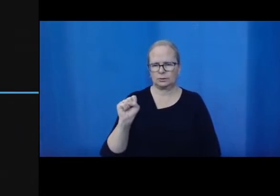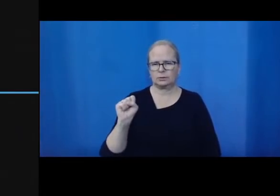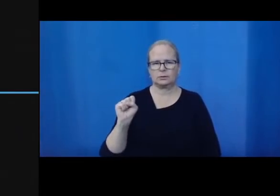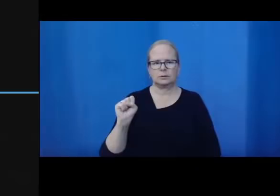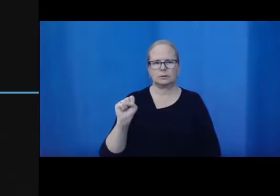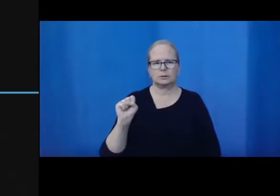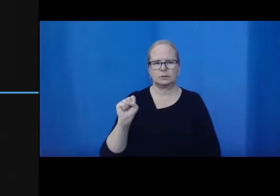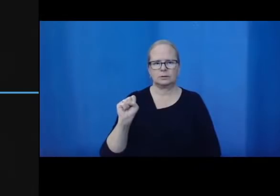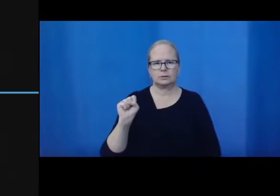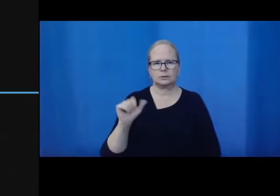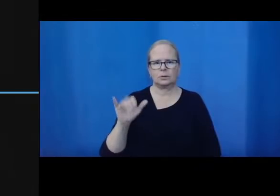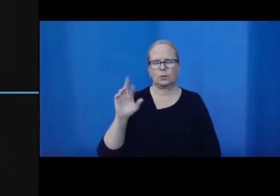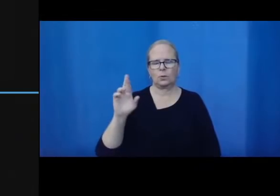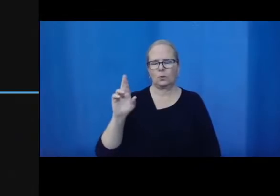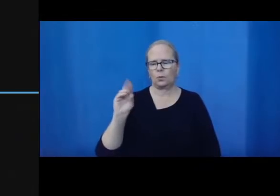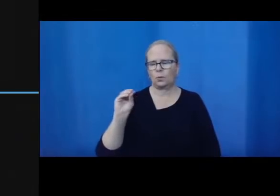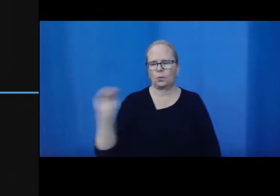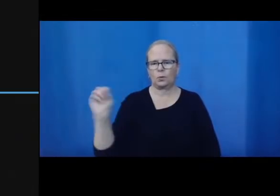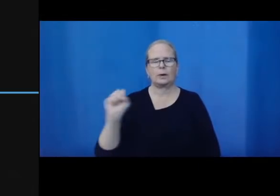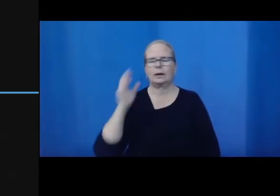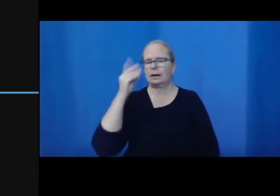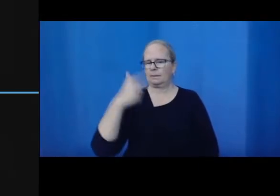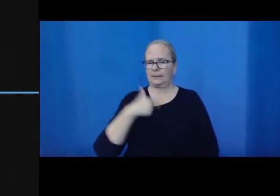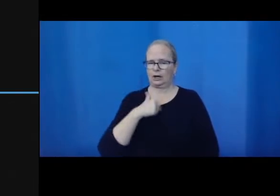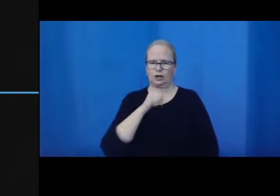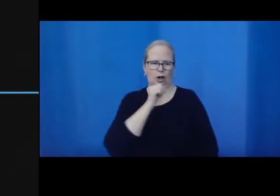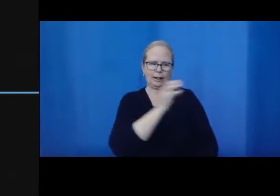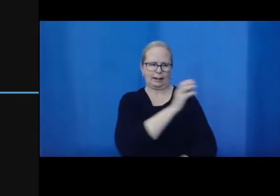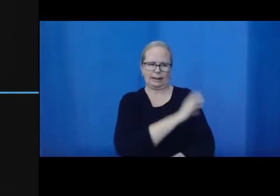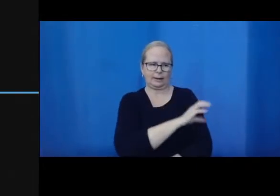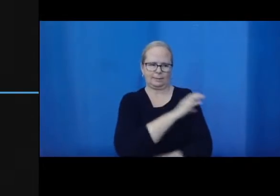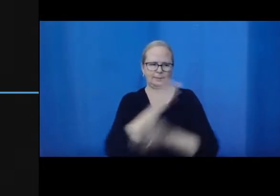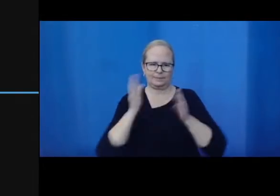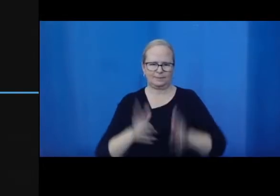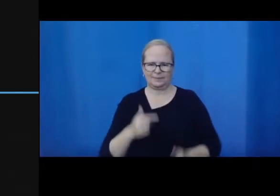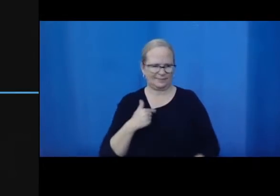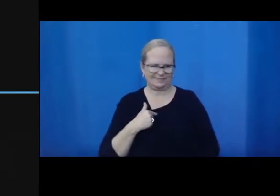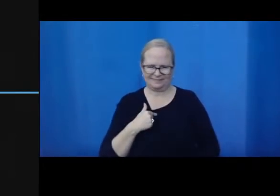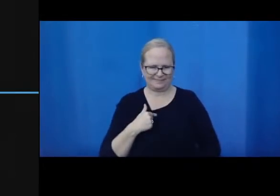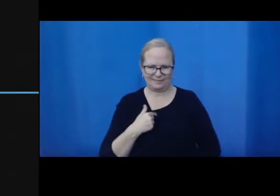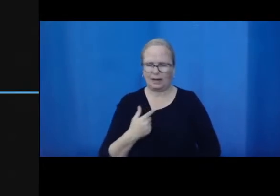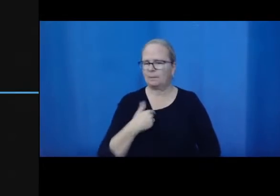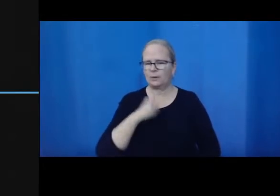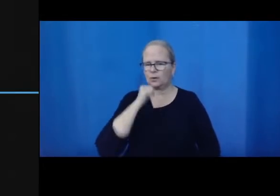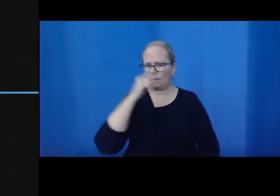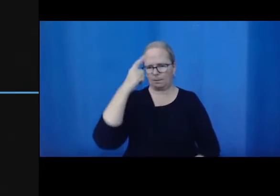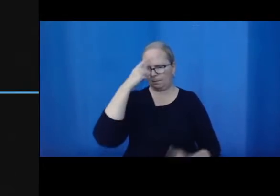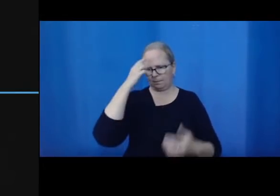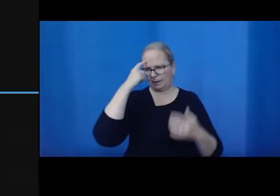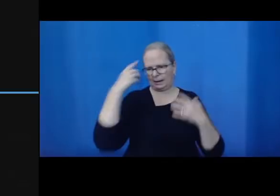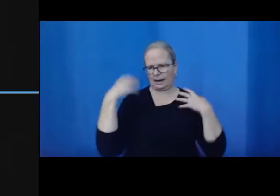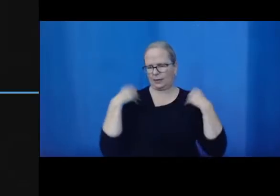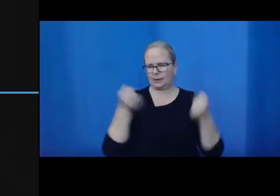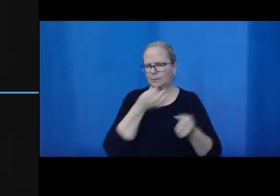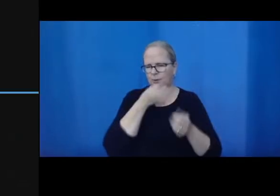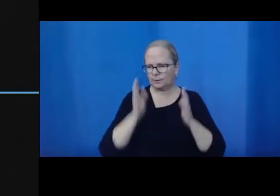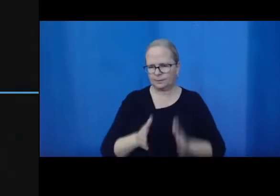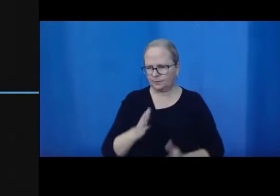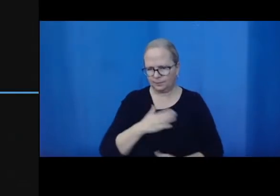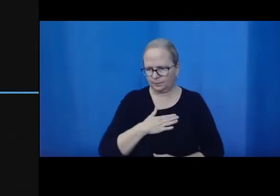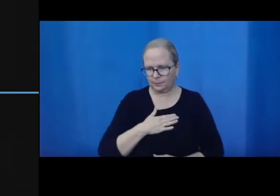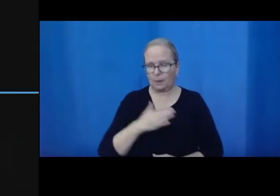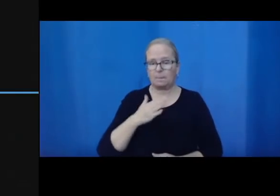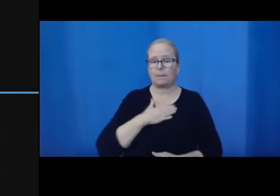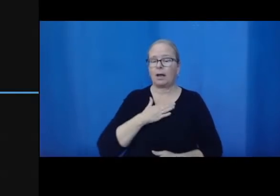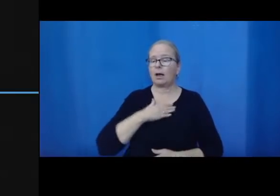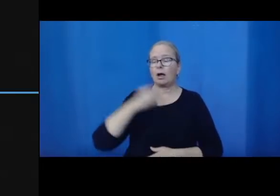expert. Most of my knowledge comes from my partner, who is a psychologist, and in my work with the team that I